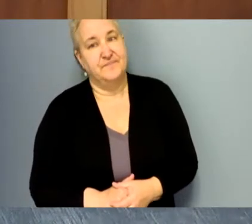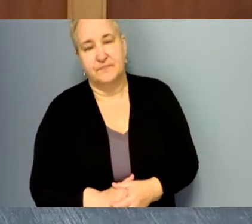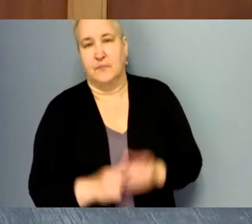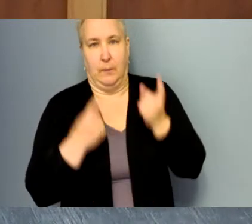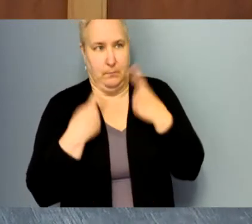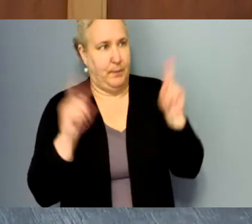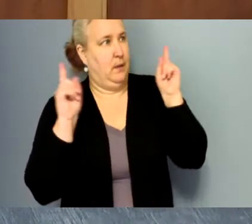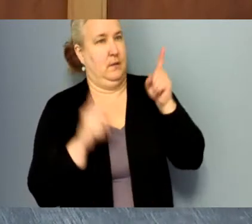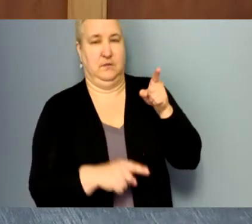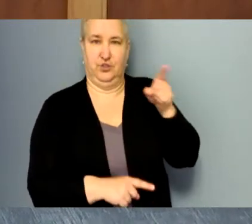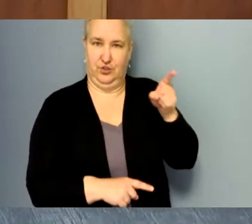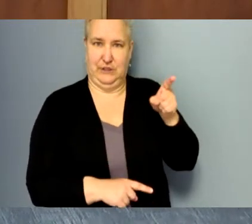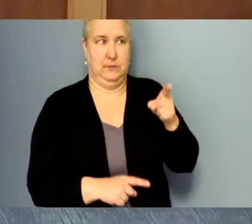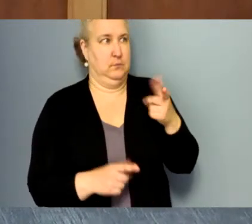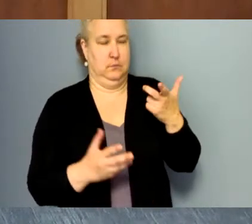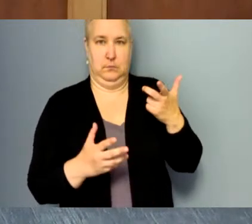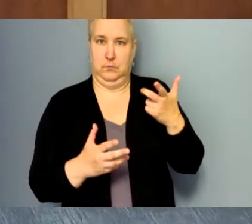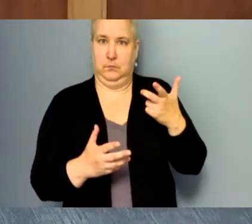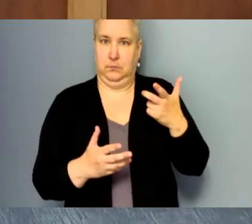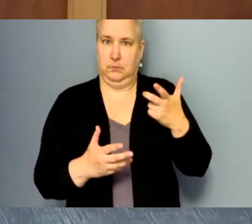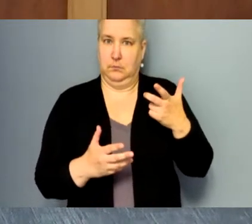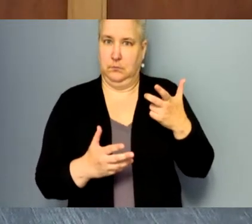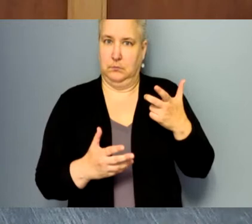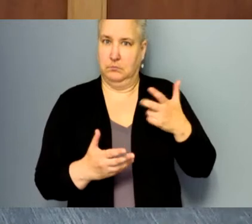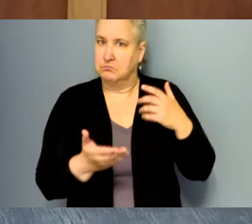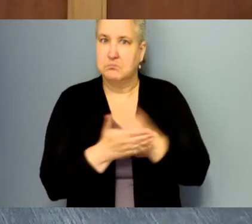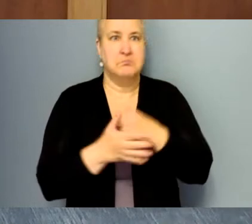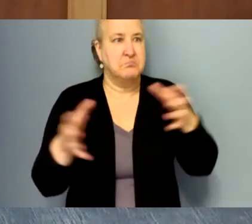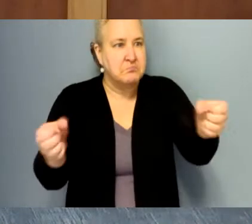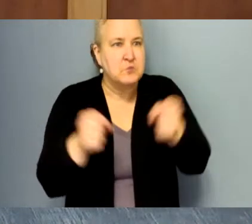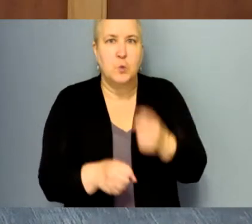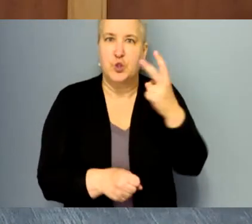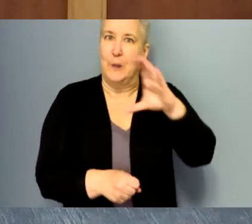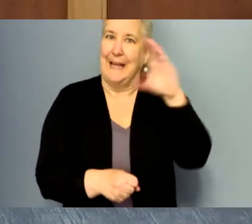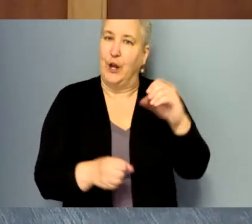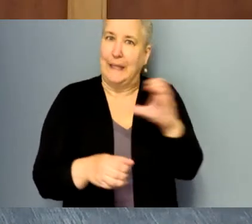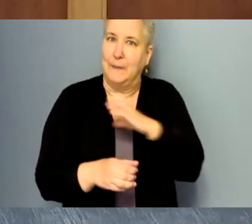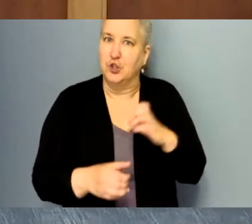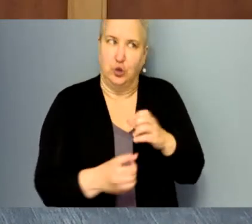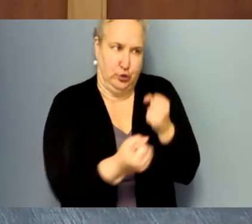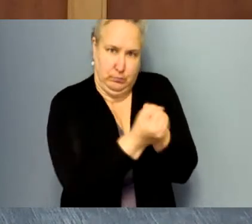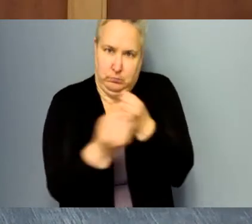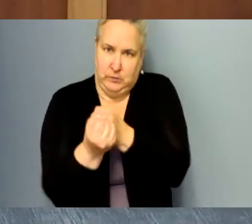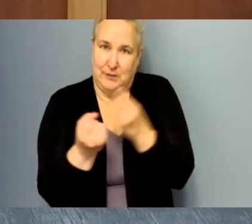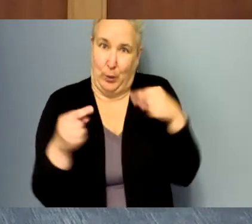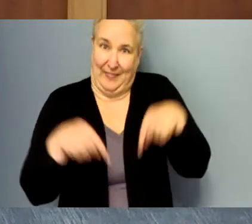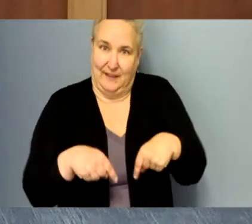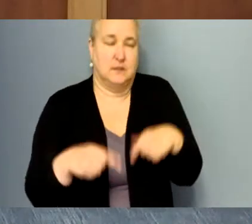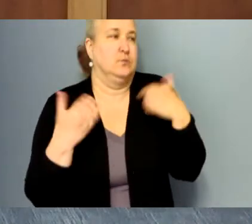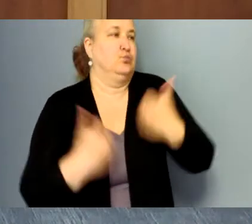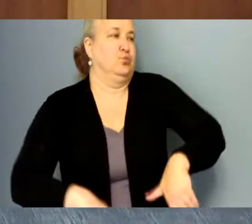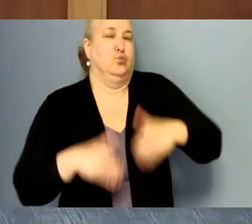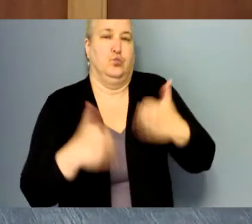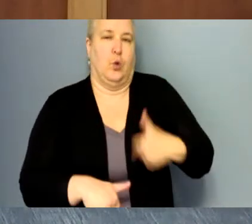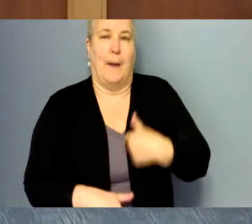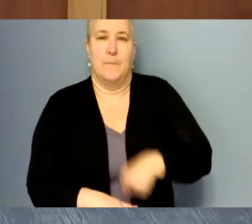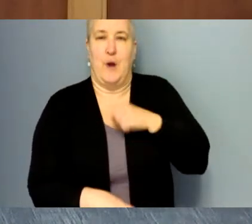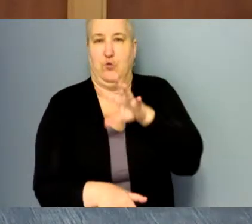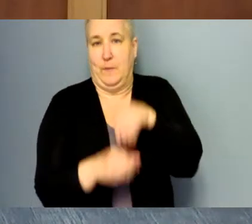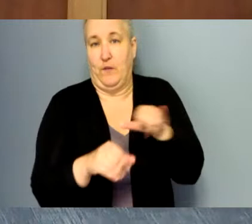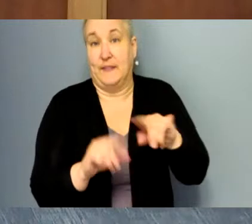she's managed to get two county commissioners to join with her and support this. So I'm proud to be on that